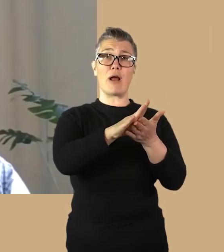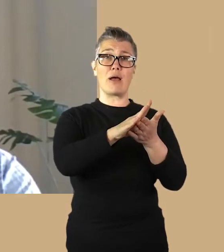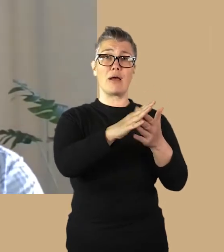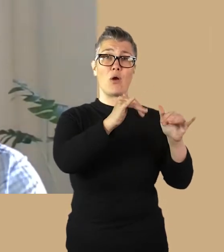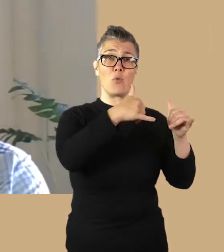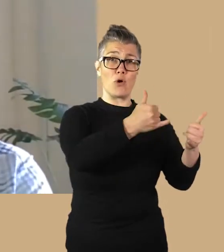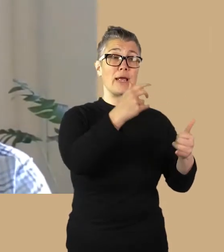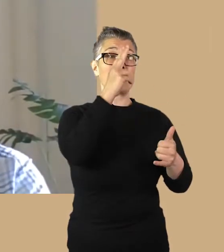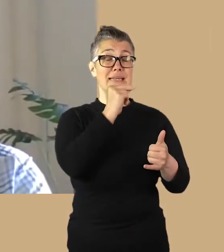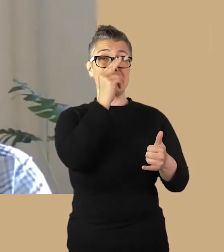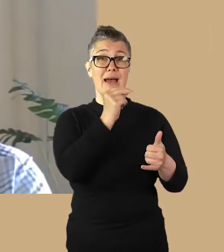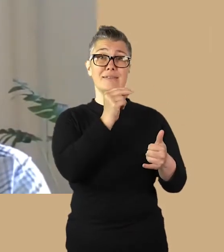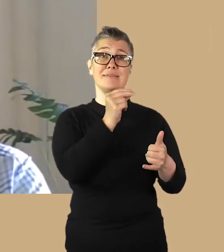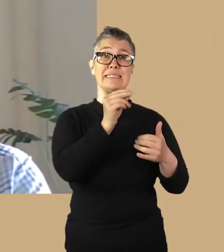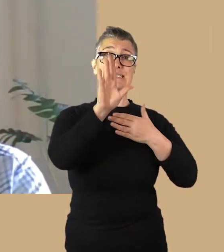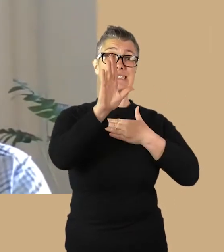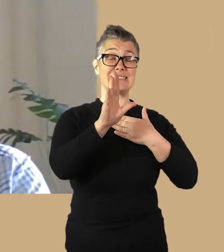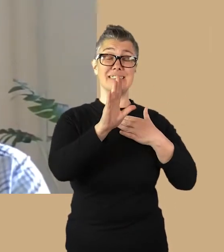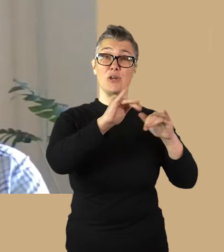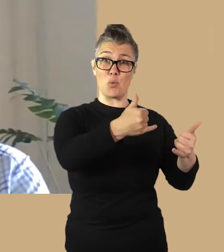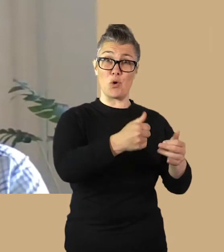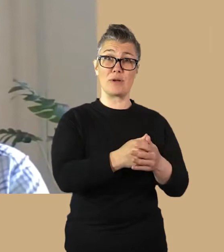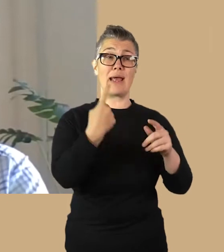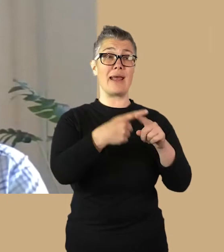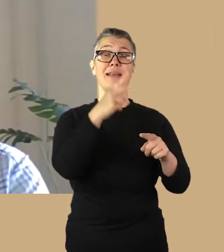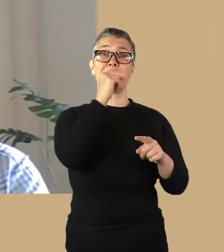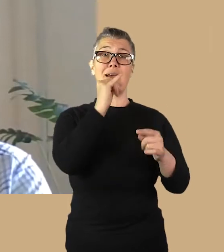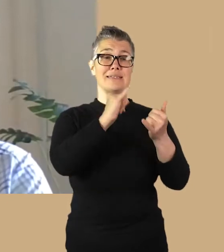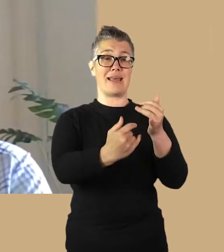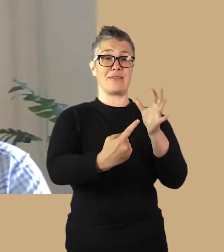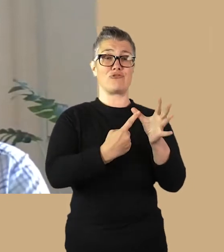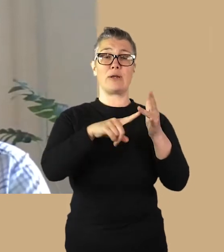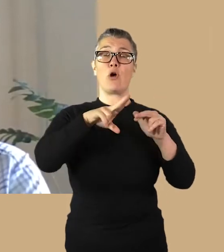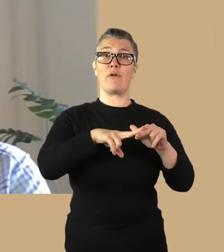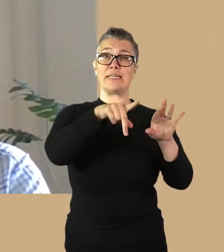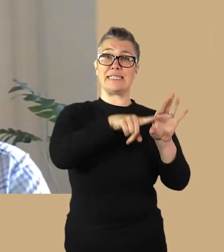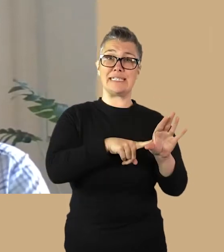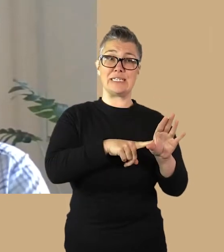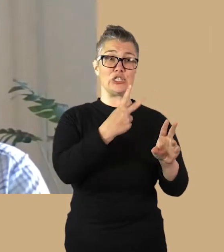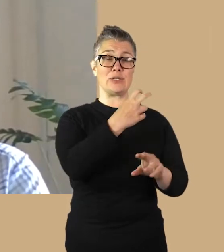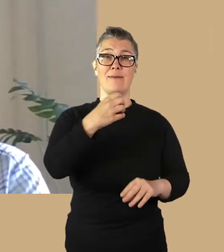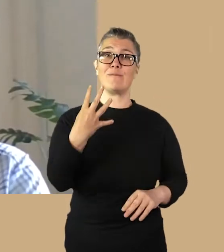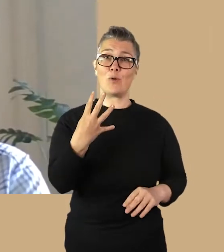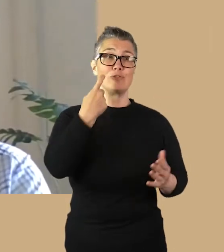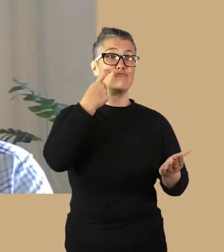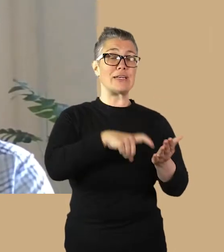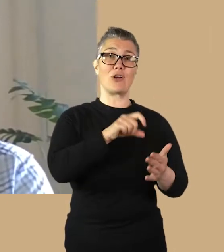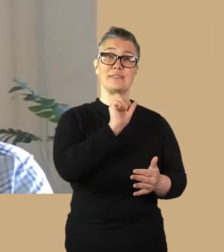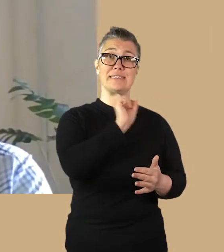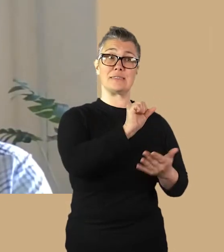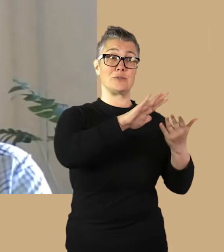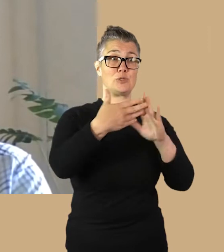Award, Young Citizens of Year Award for the City of Salisbury, and the Young South Australian of the Year